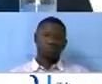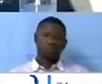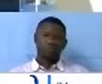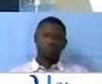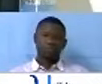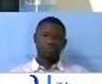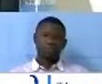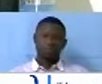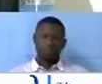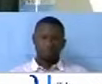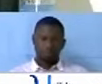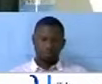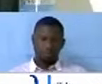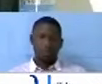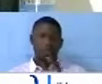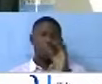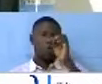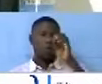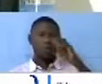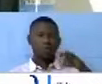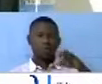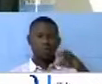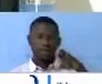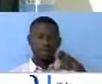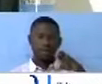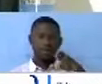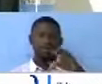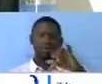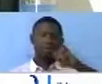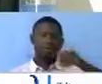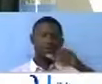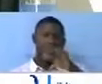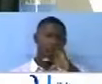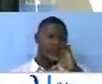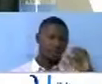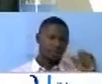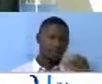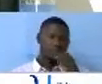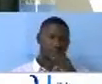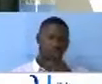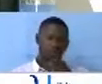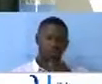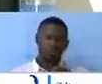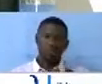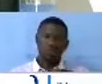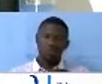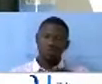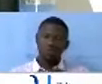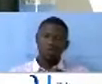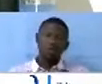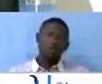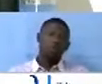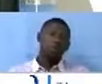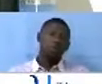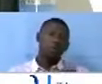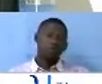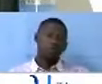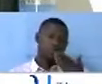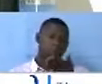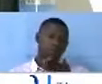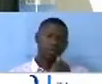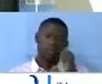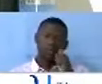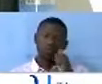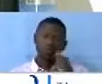Omar Jata said you electrocuted him with that machine. Omar Jata wax na ne those who were present there. Wax na ne mask na ko ak courant